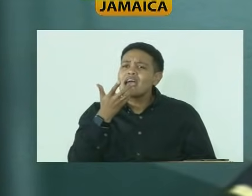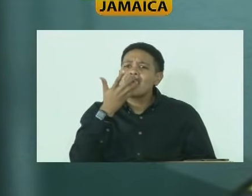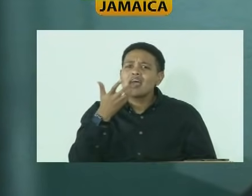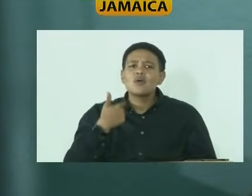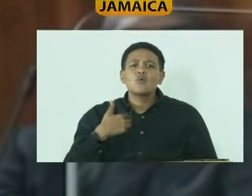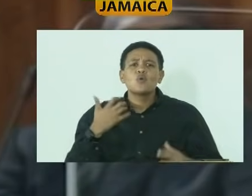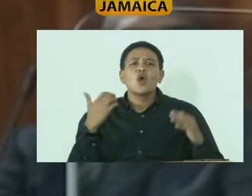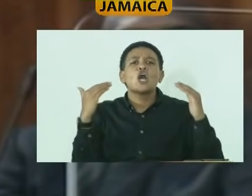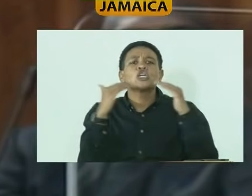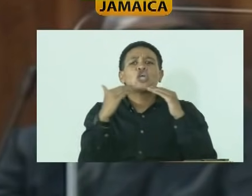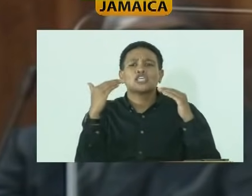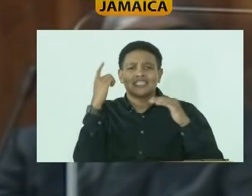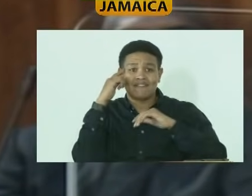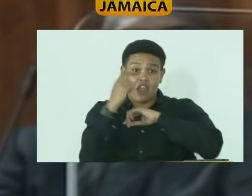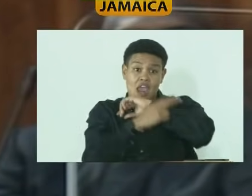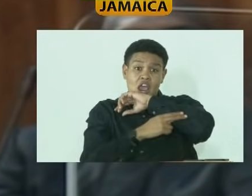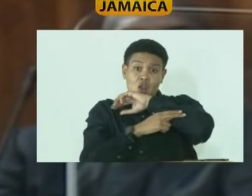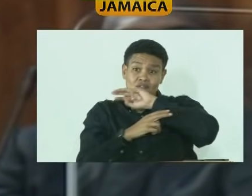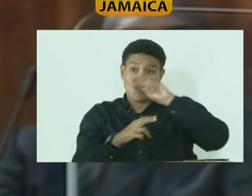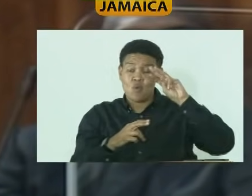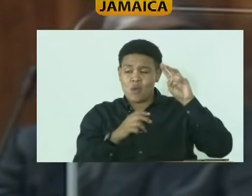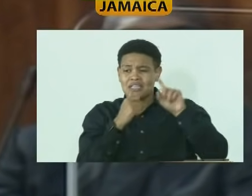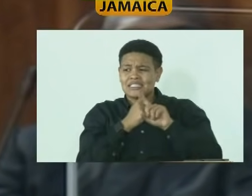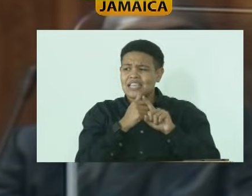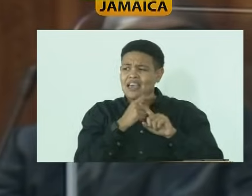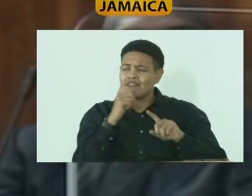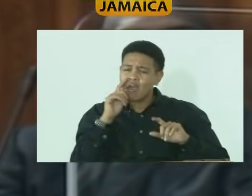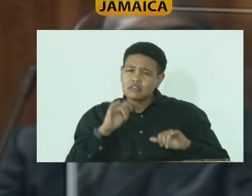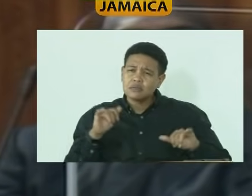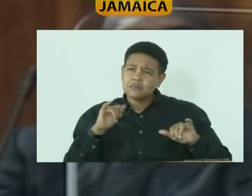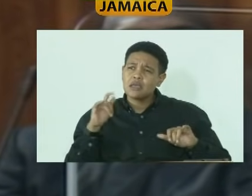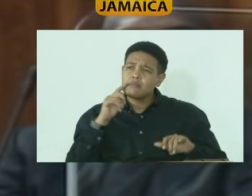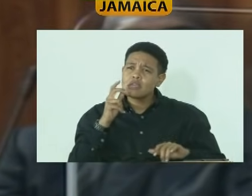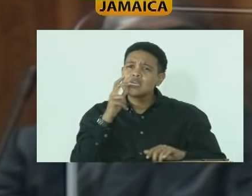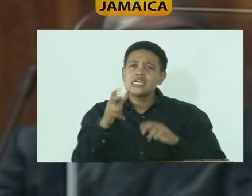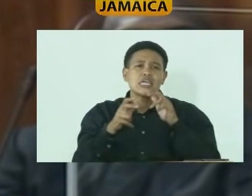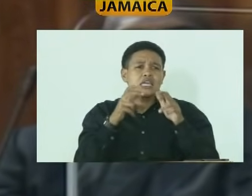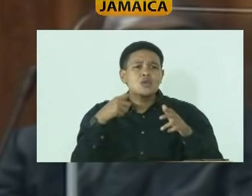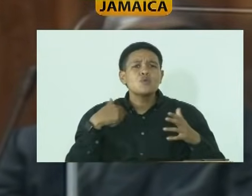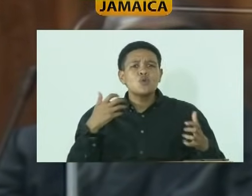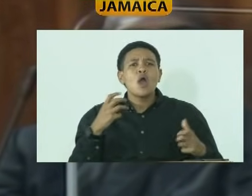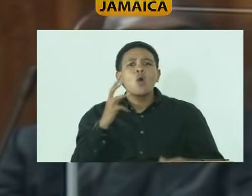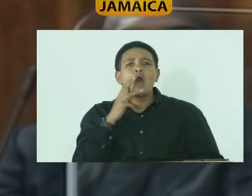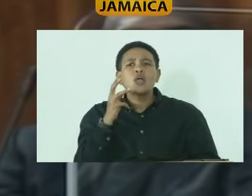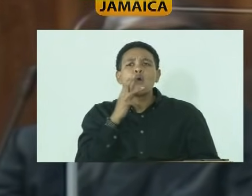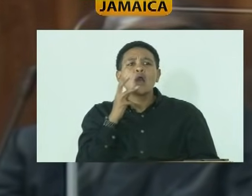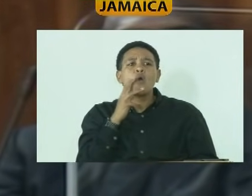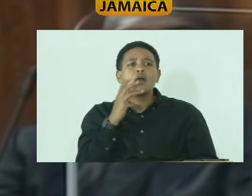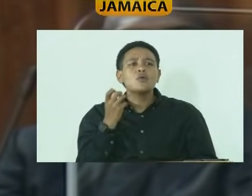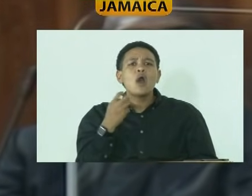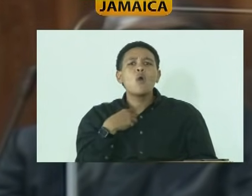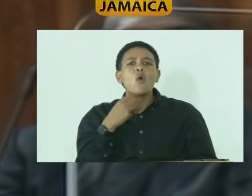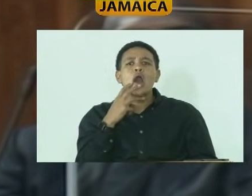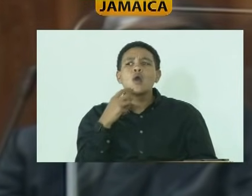justice." For Hanover Western, the constant cry is, "We want water."